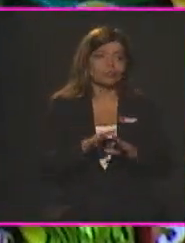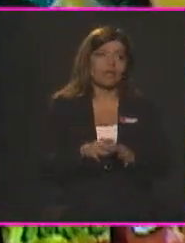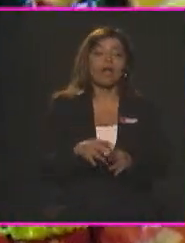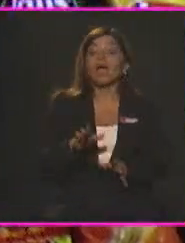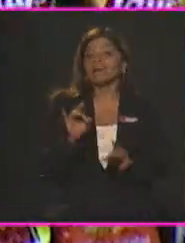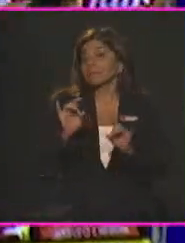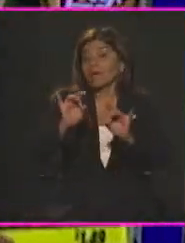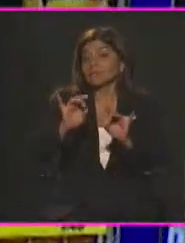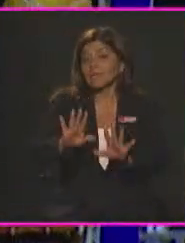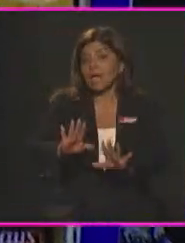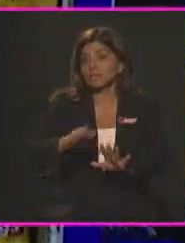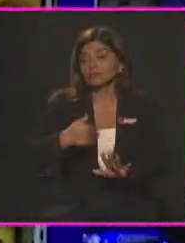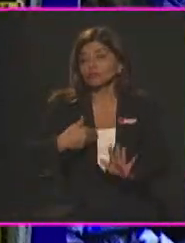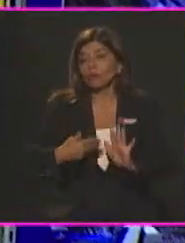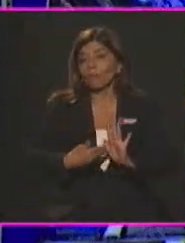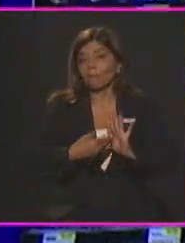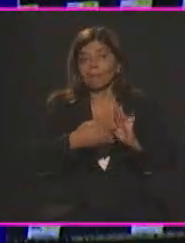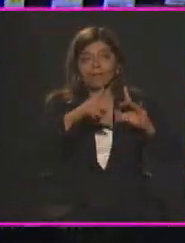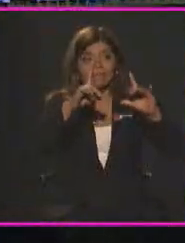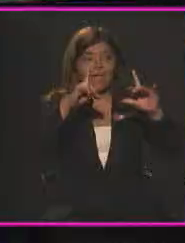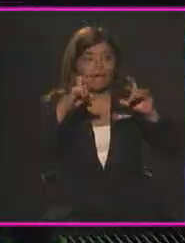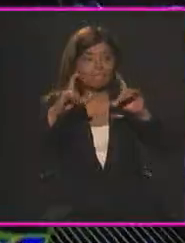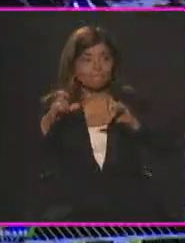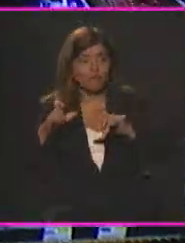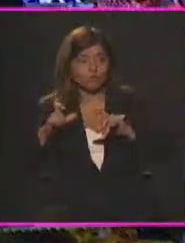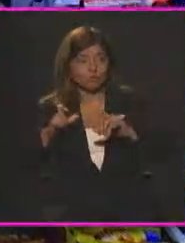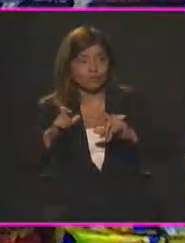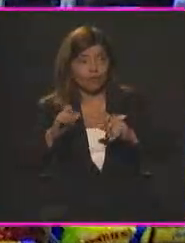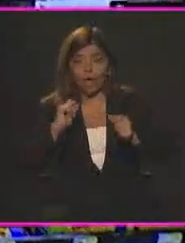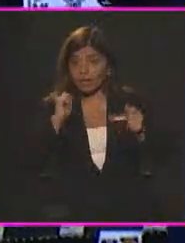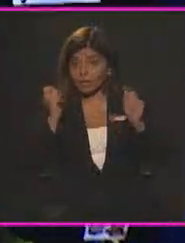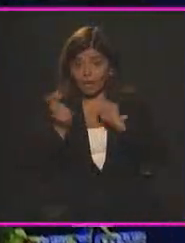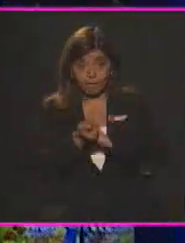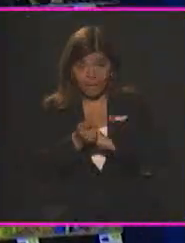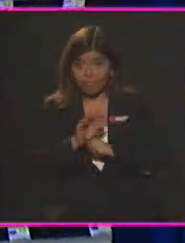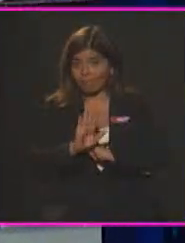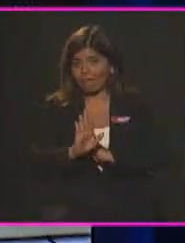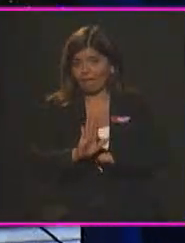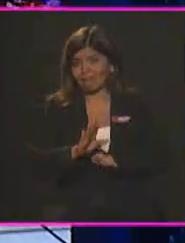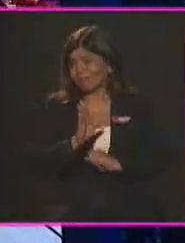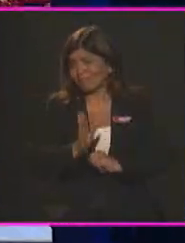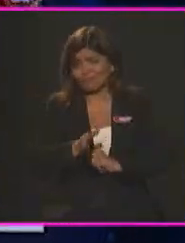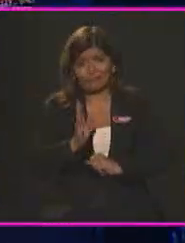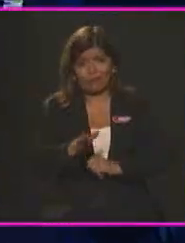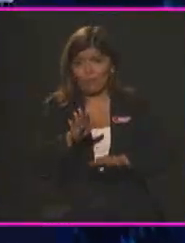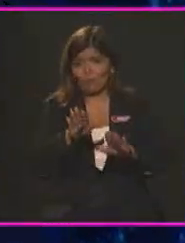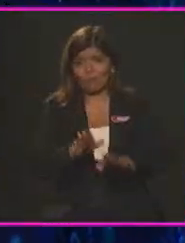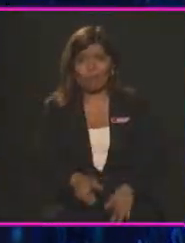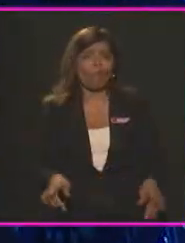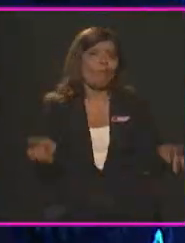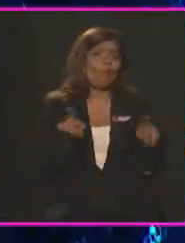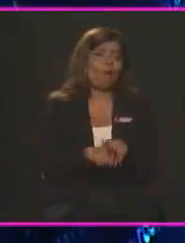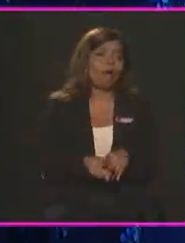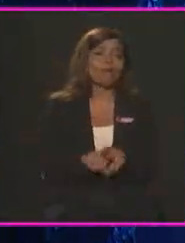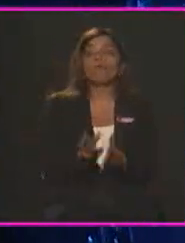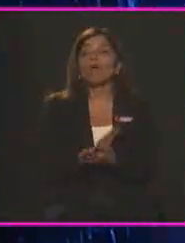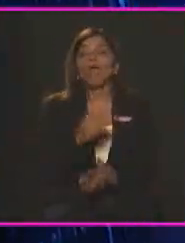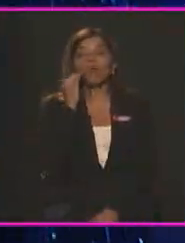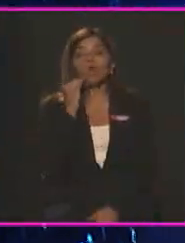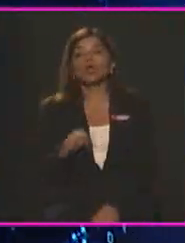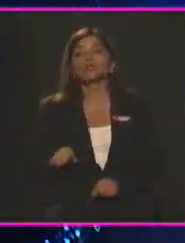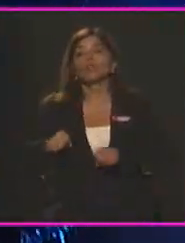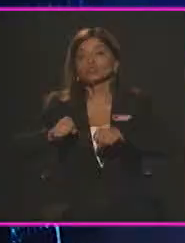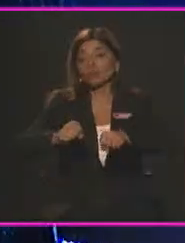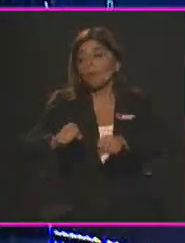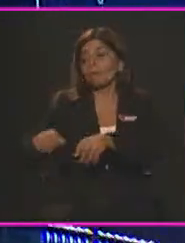it hasn't changed. The sad thing is their motto, which is too much good stuff. So when I take my child there, she is surrounded by bright